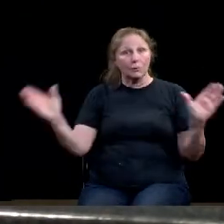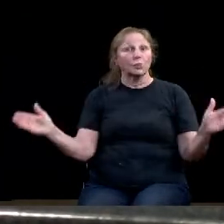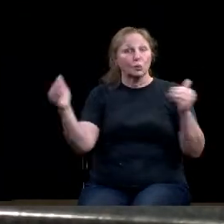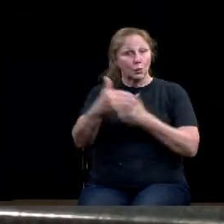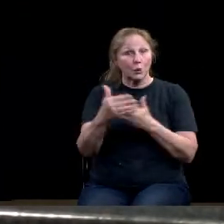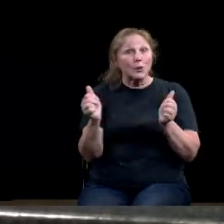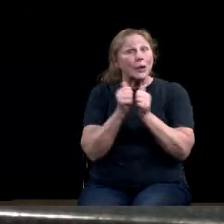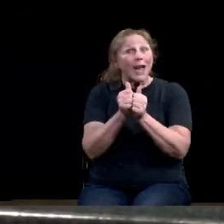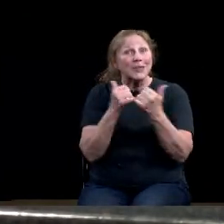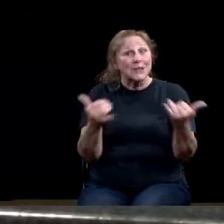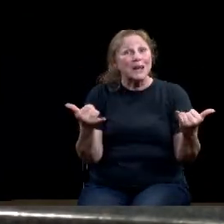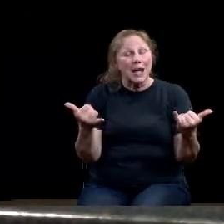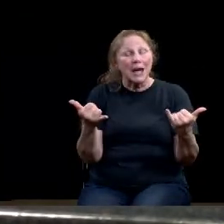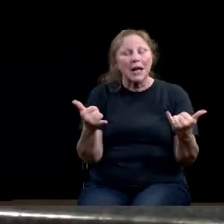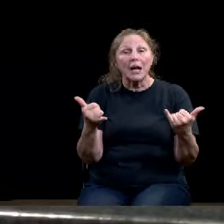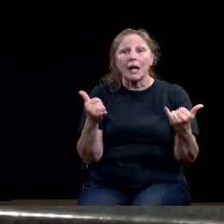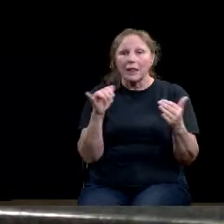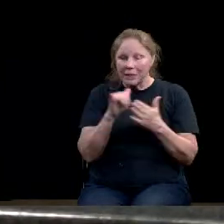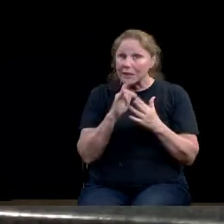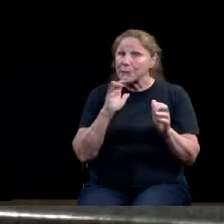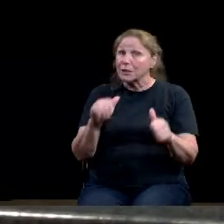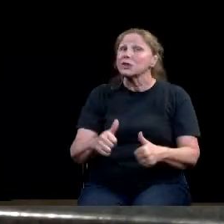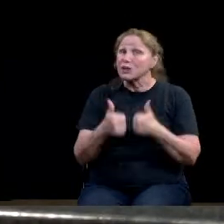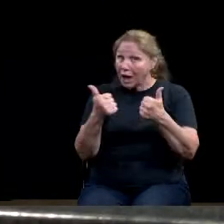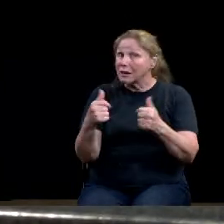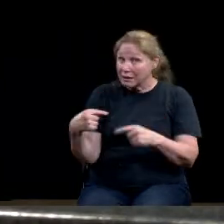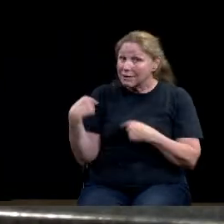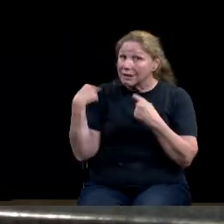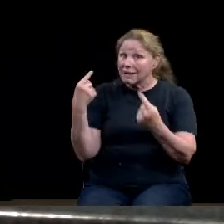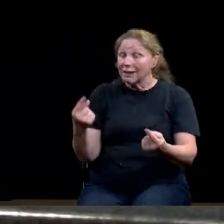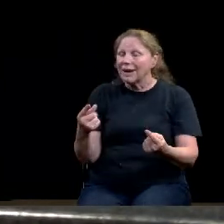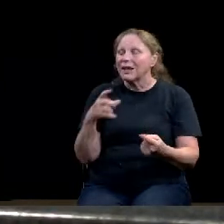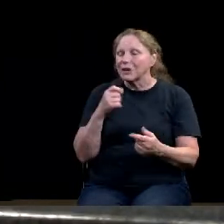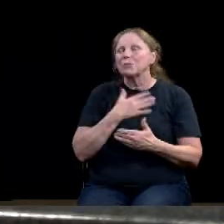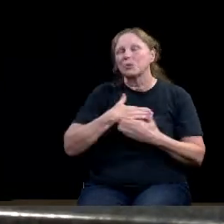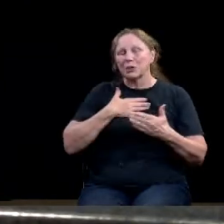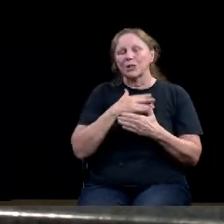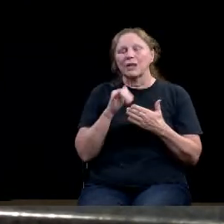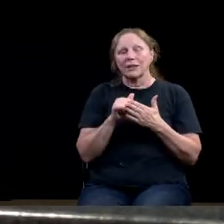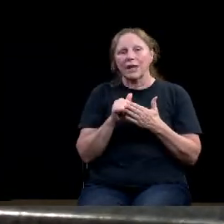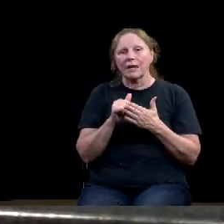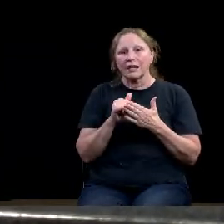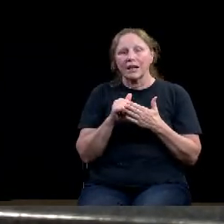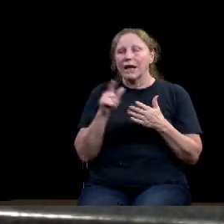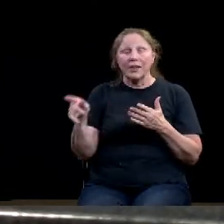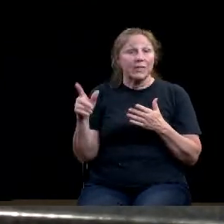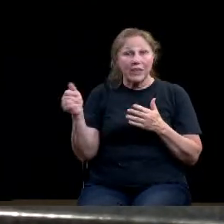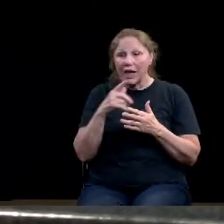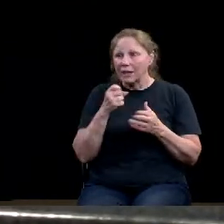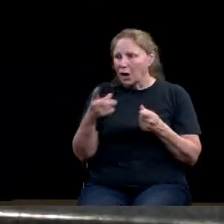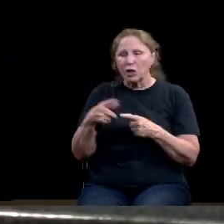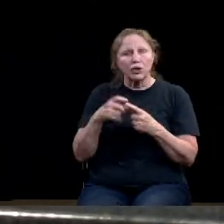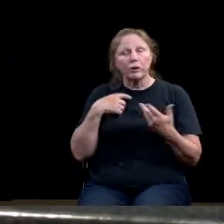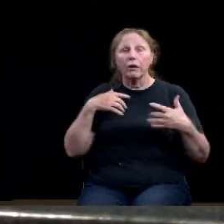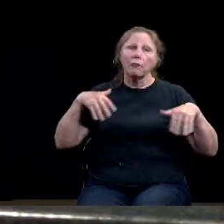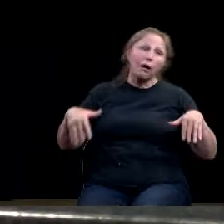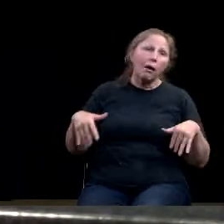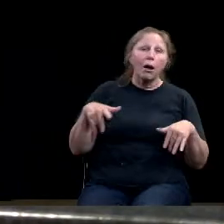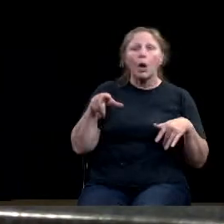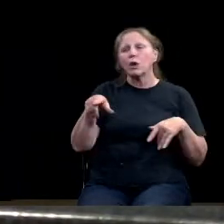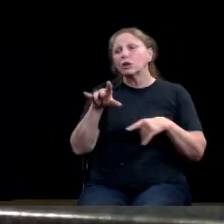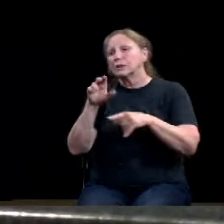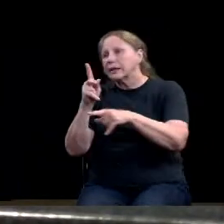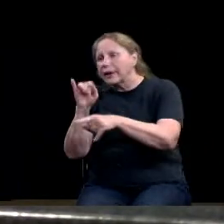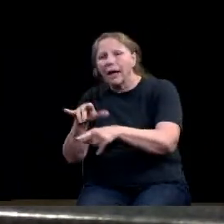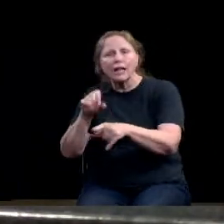you, Kelly, or you, Josh, from really getting involved and actively participating, even though it was not